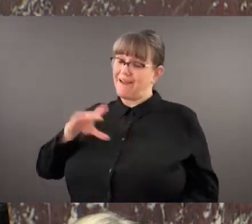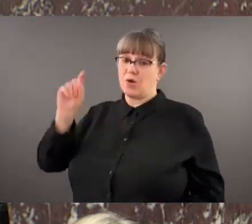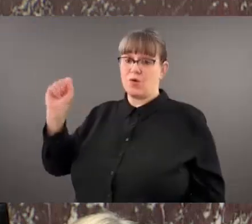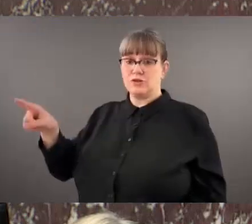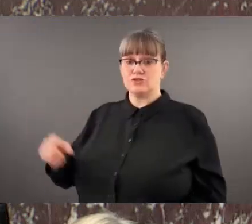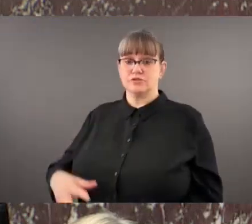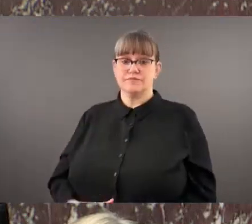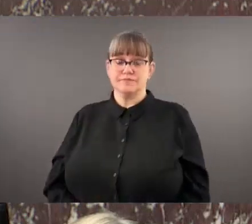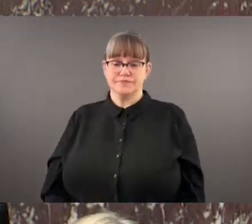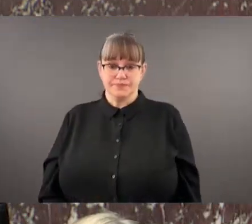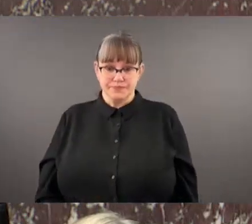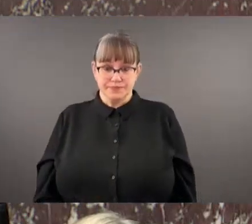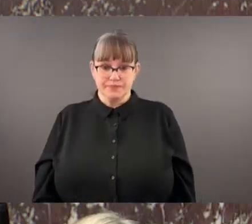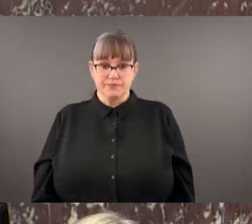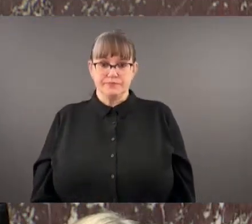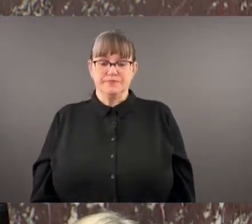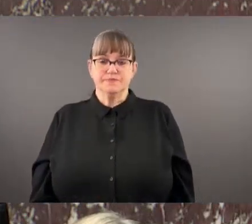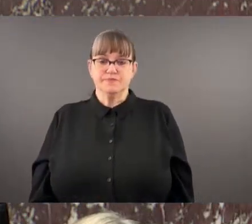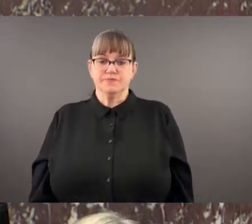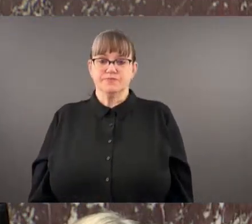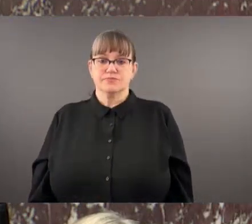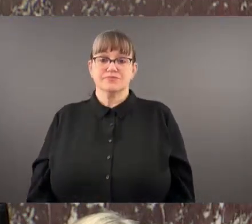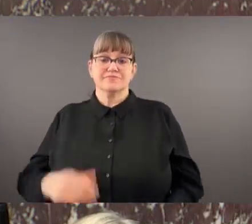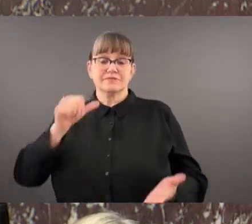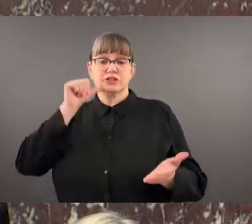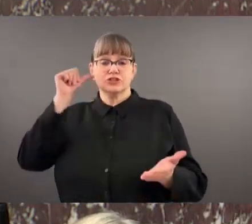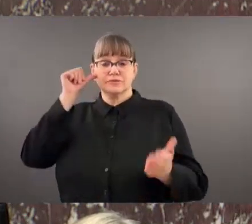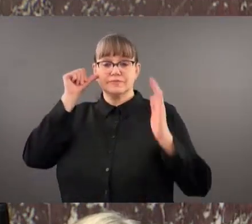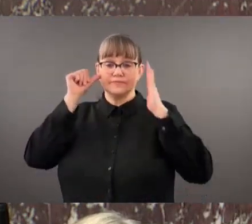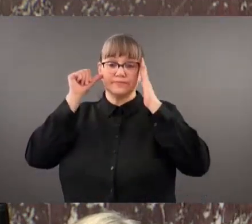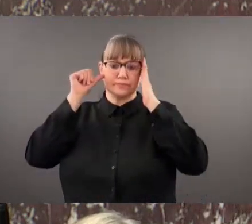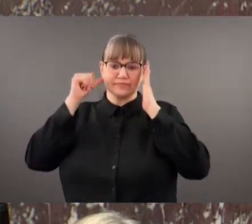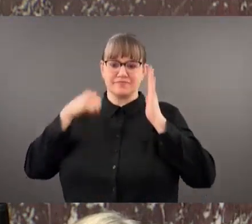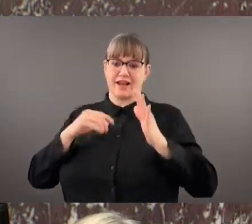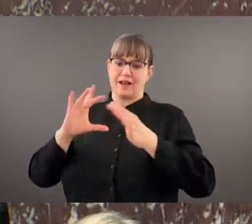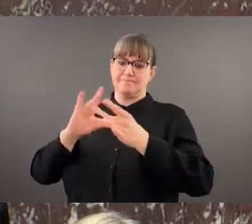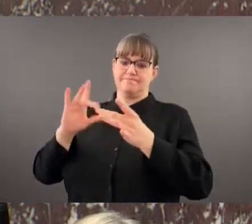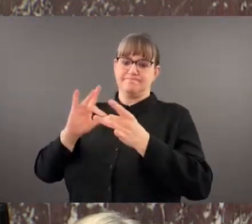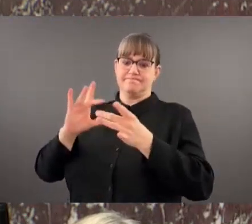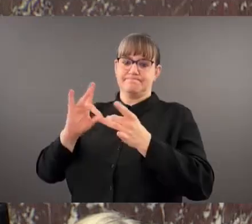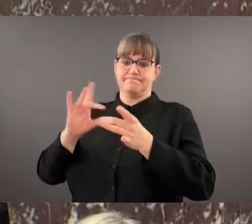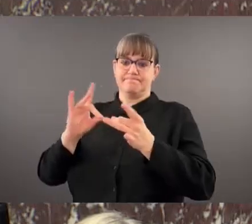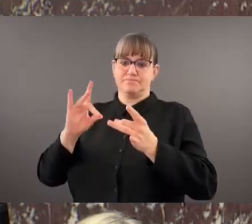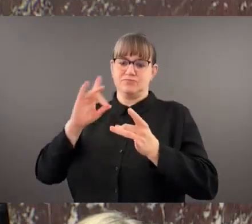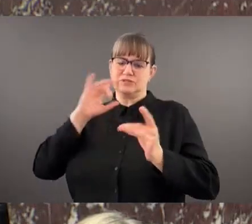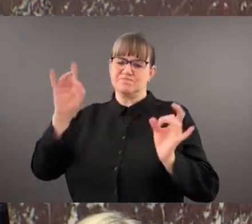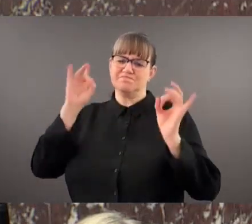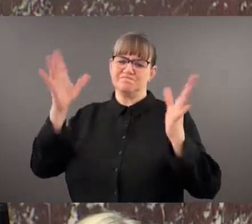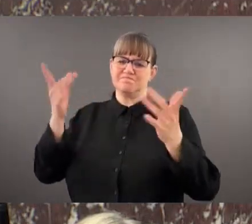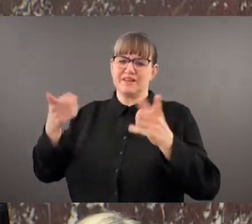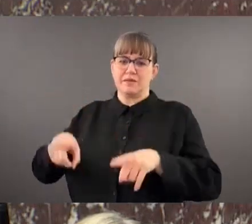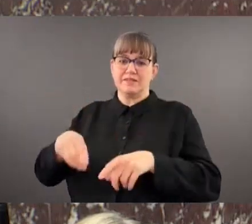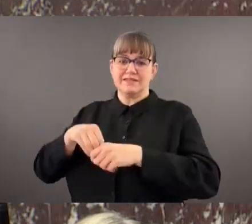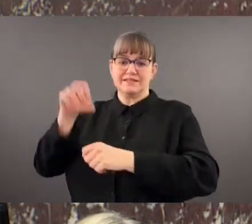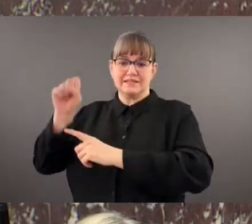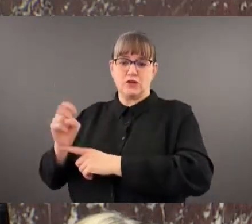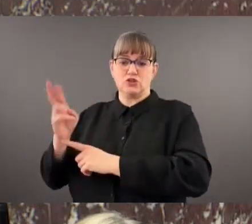Yesterday, I highlighted the fact that we had a horrific incident in South Surrey. That person was then taken to Peace Arch